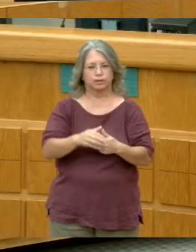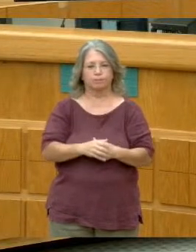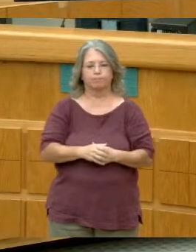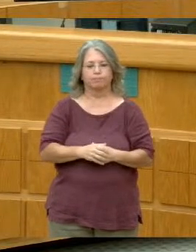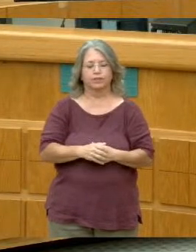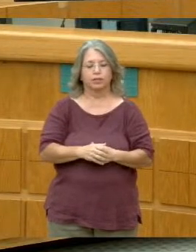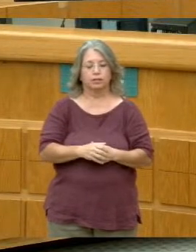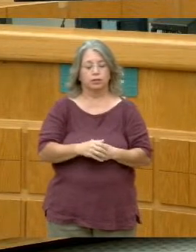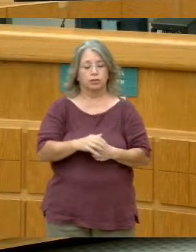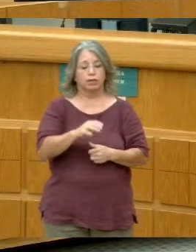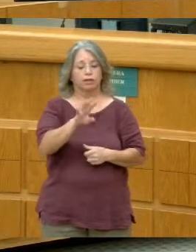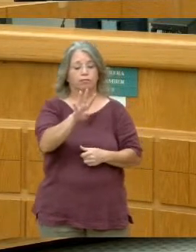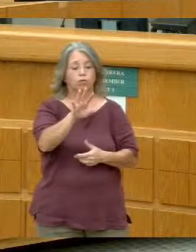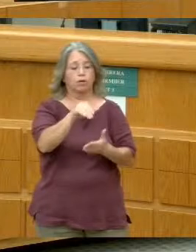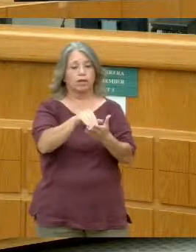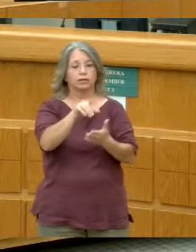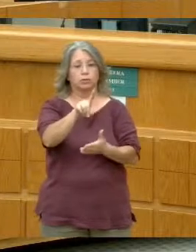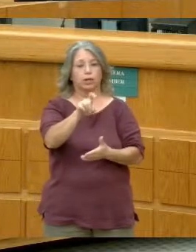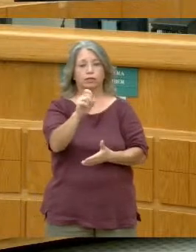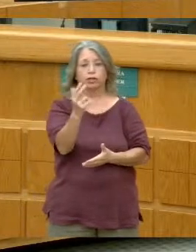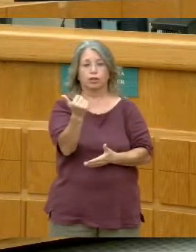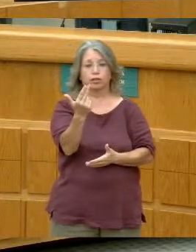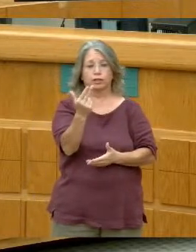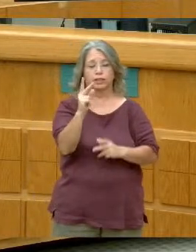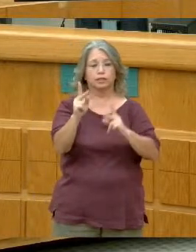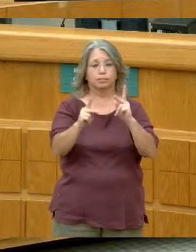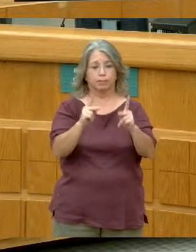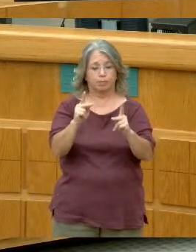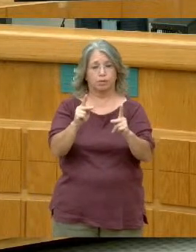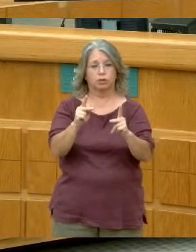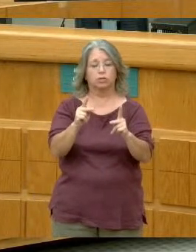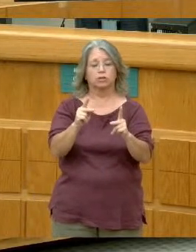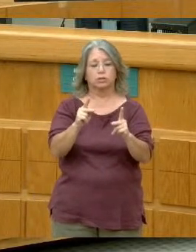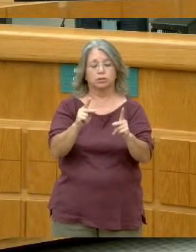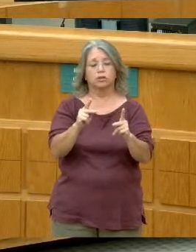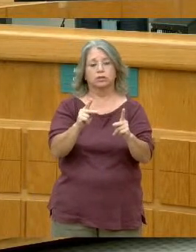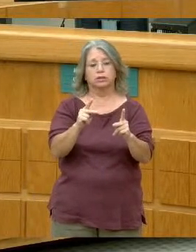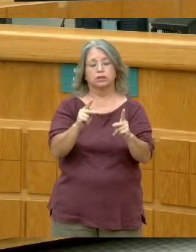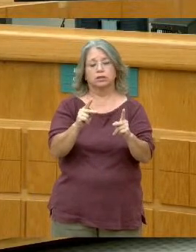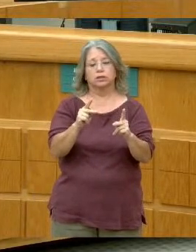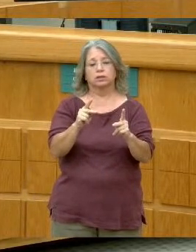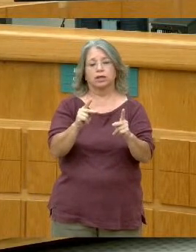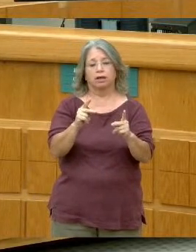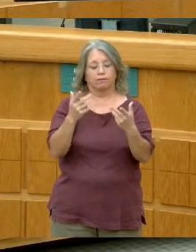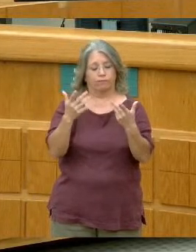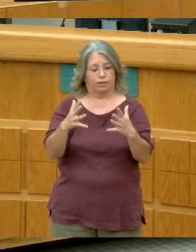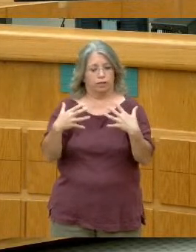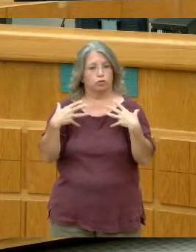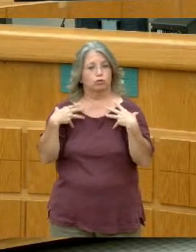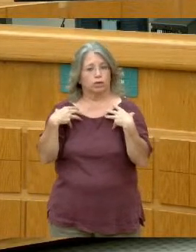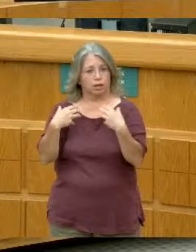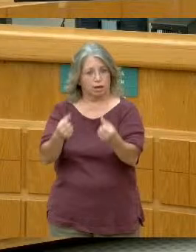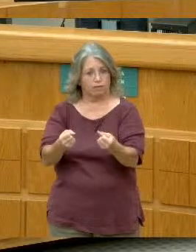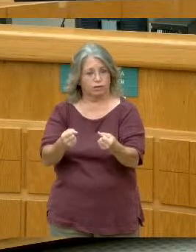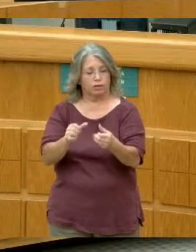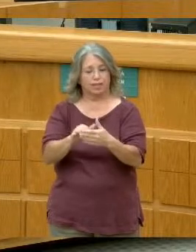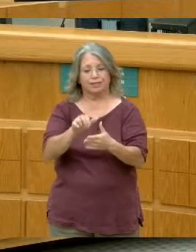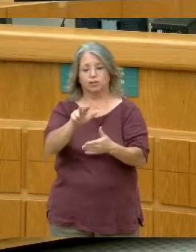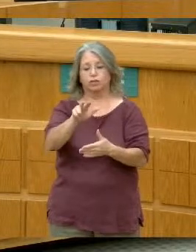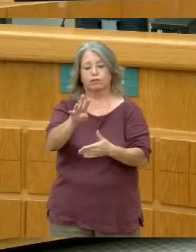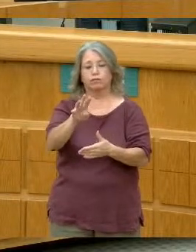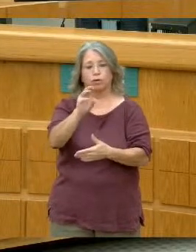there's 4,113 persons of all the cases that we have in Nueces County that have recovered. That's